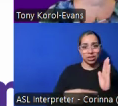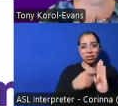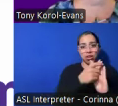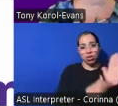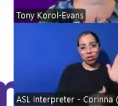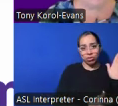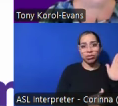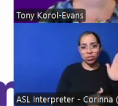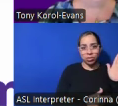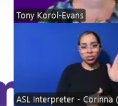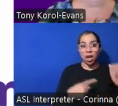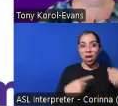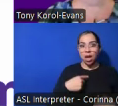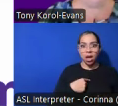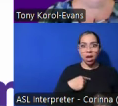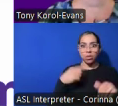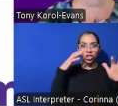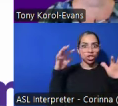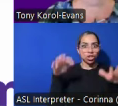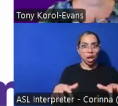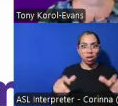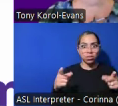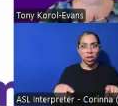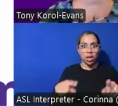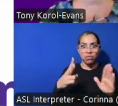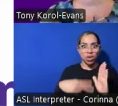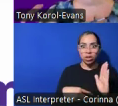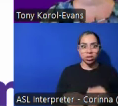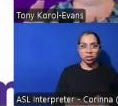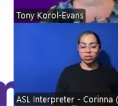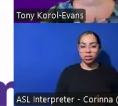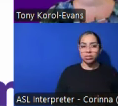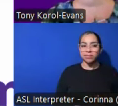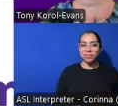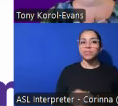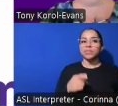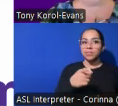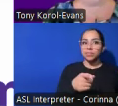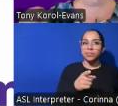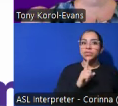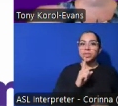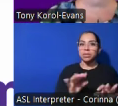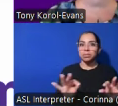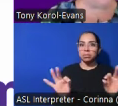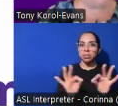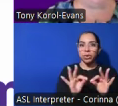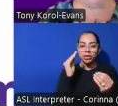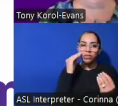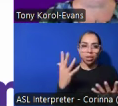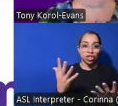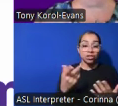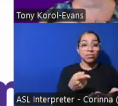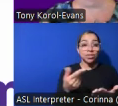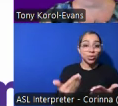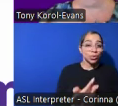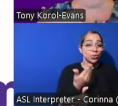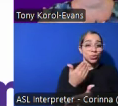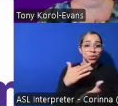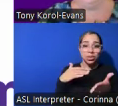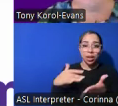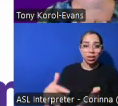I was shocked when I read it. So this is really important information, and it's a brand new study. This is some of